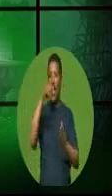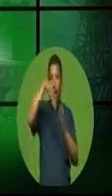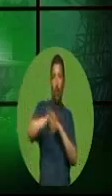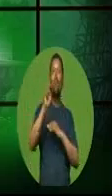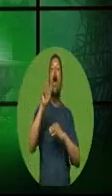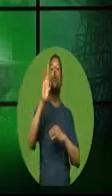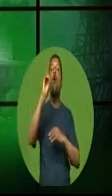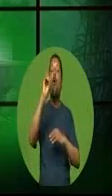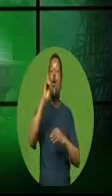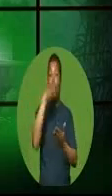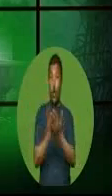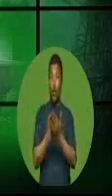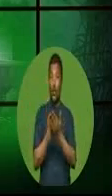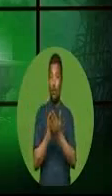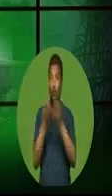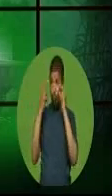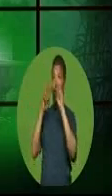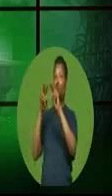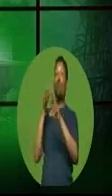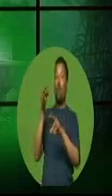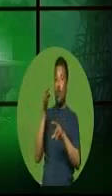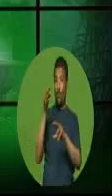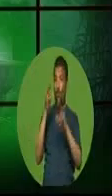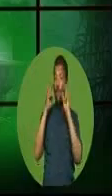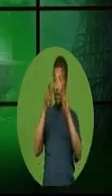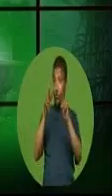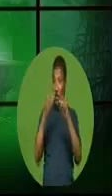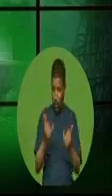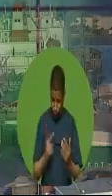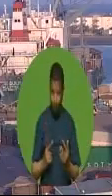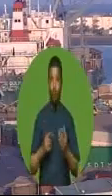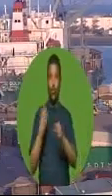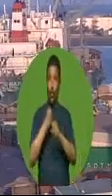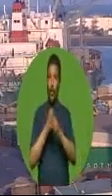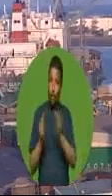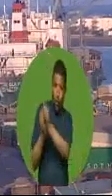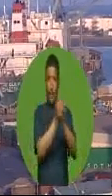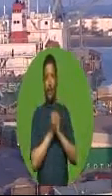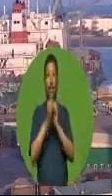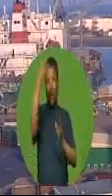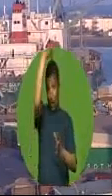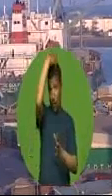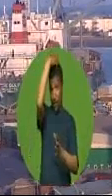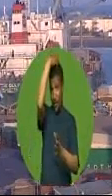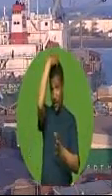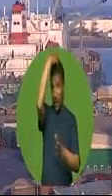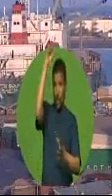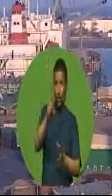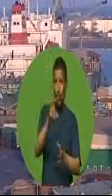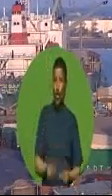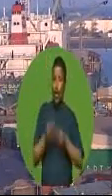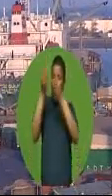macroeconomic point of view. Well, let's now do it together. The government should